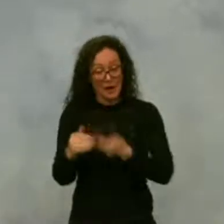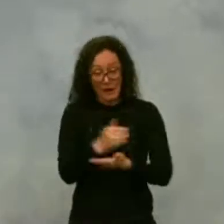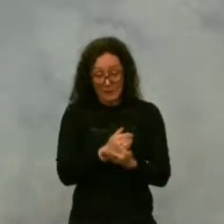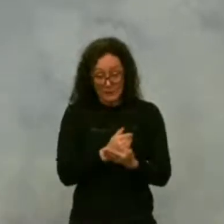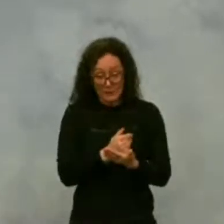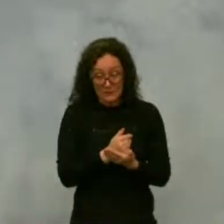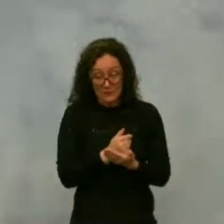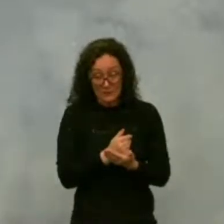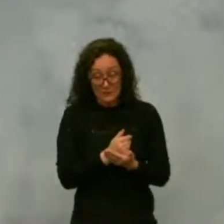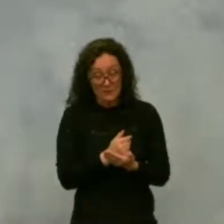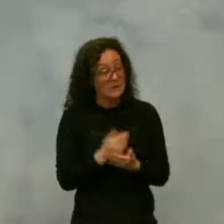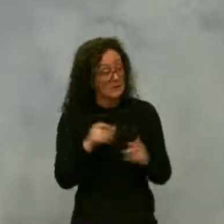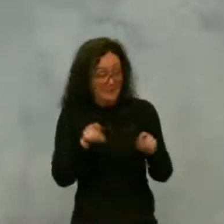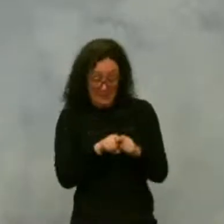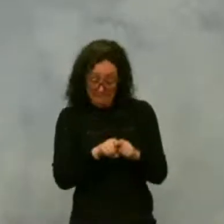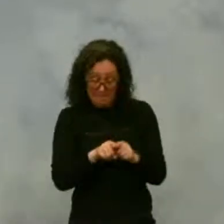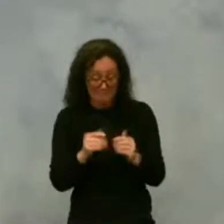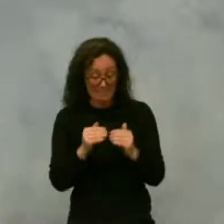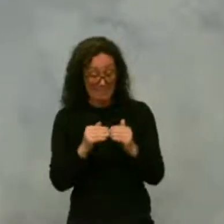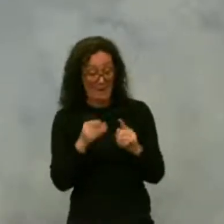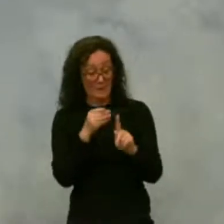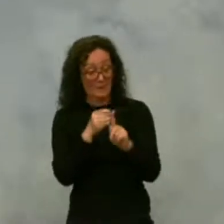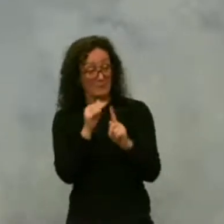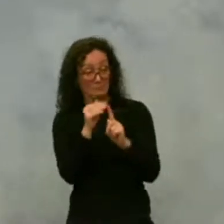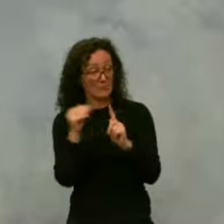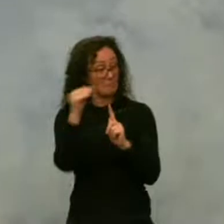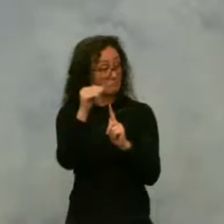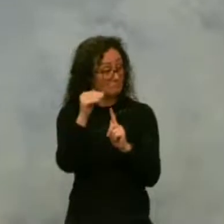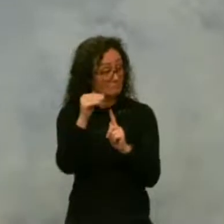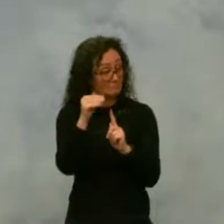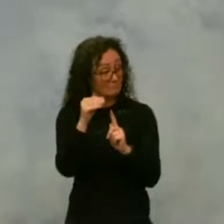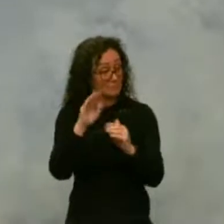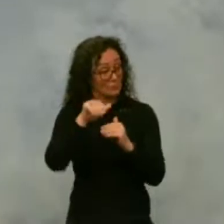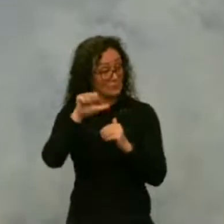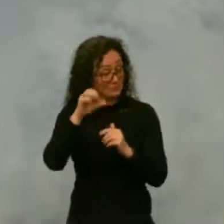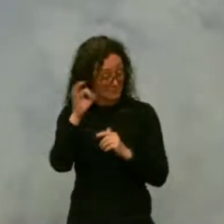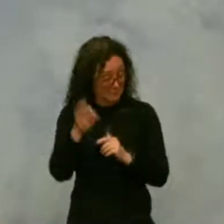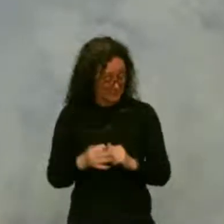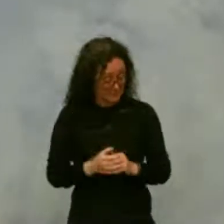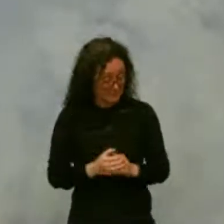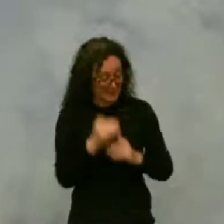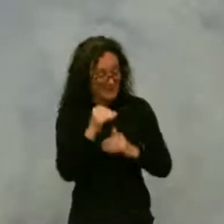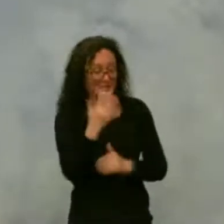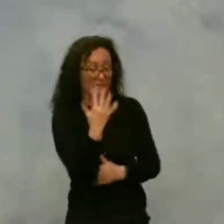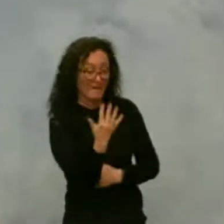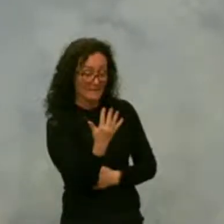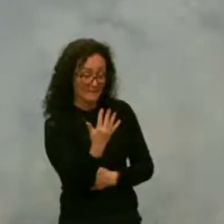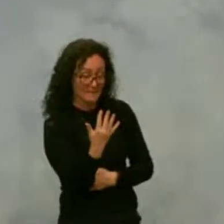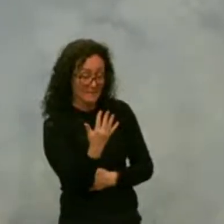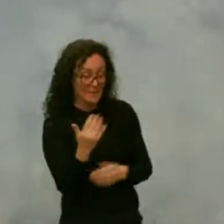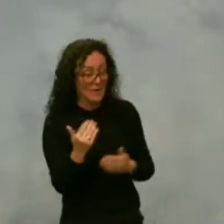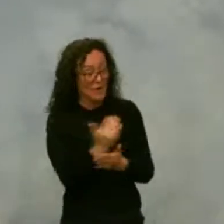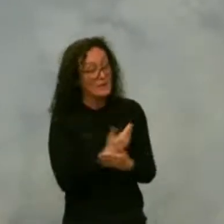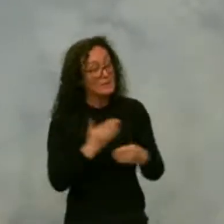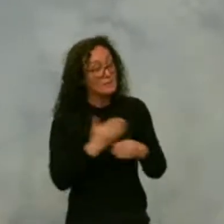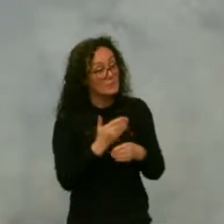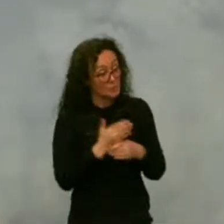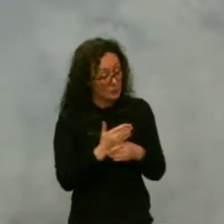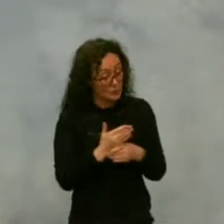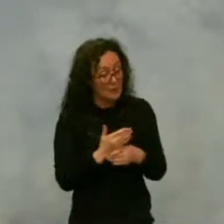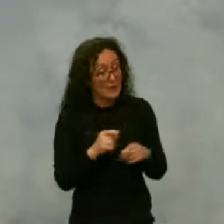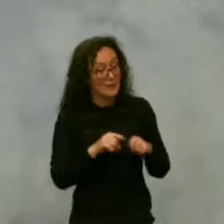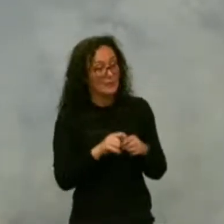finished the year ahead of target by just over 6%. Section 5 of the report covers the collection performance in respect of